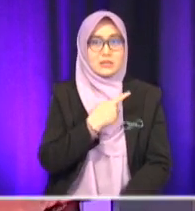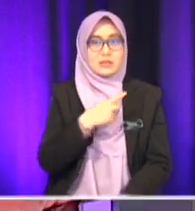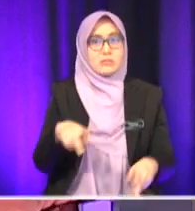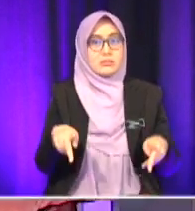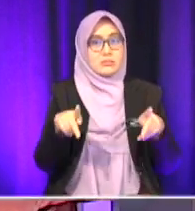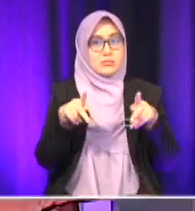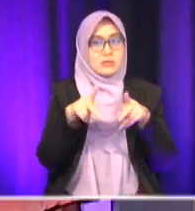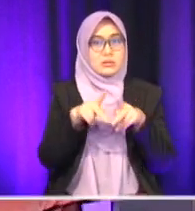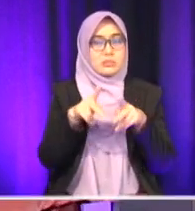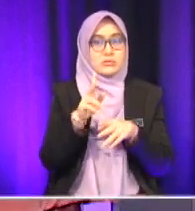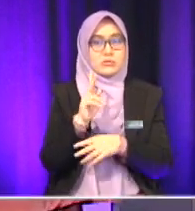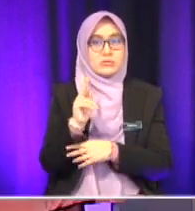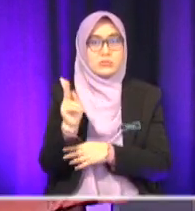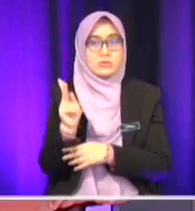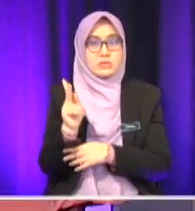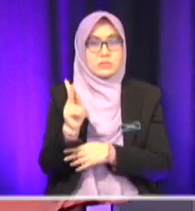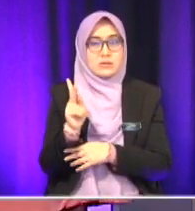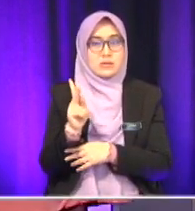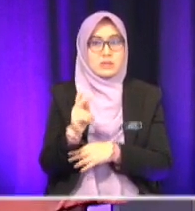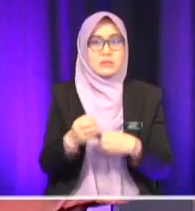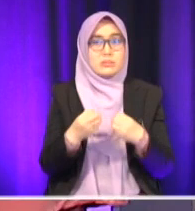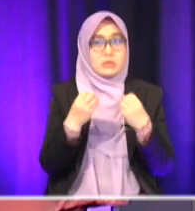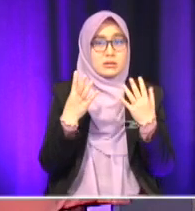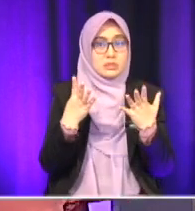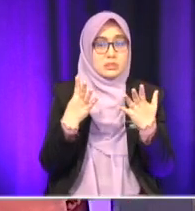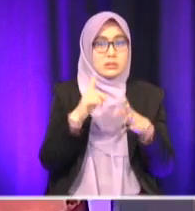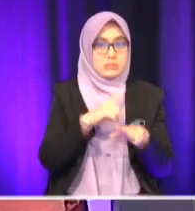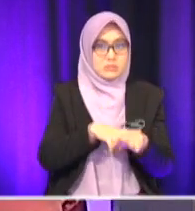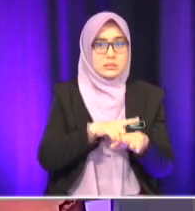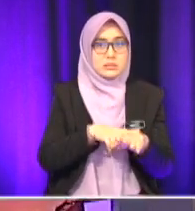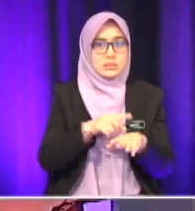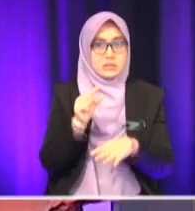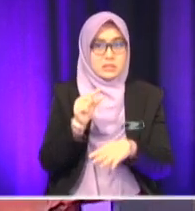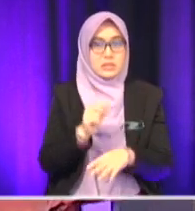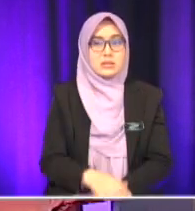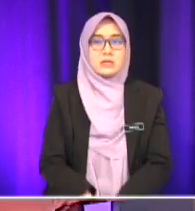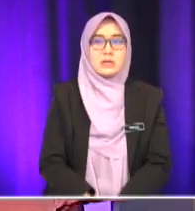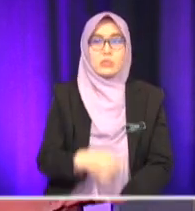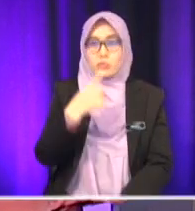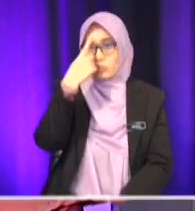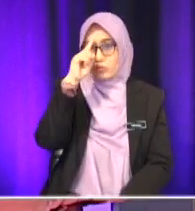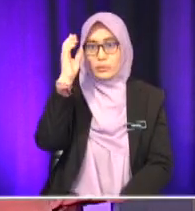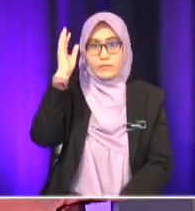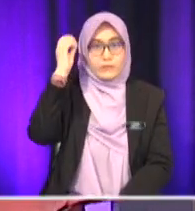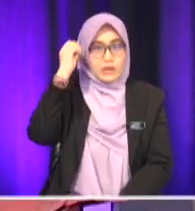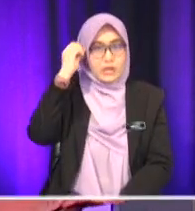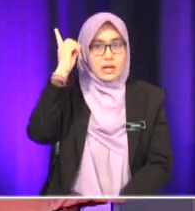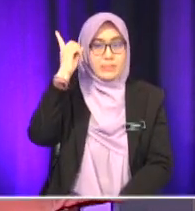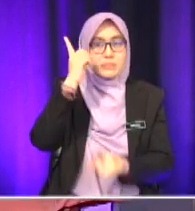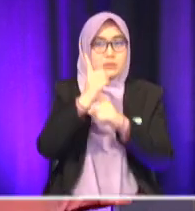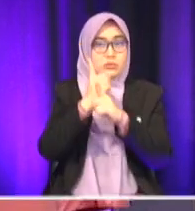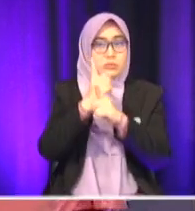time. Okay. Because they need to really understand the text in order